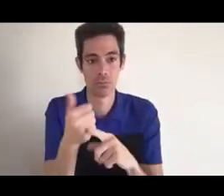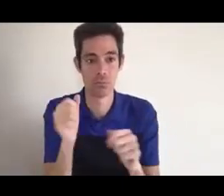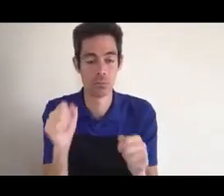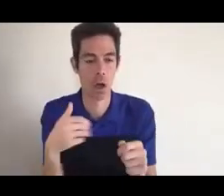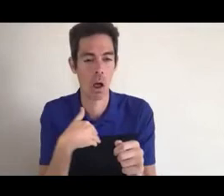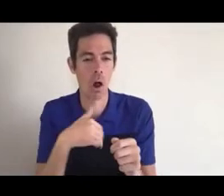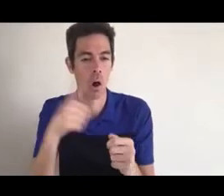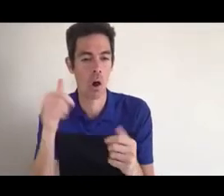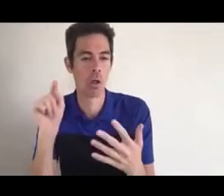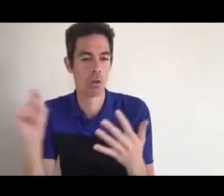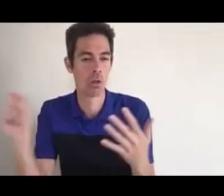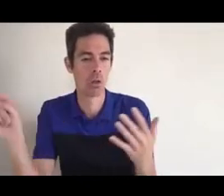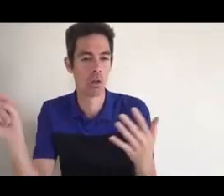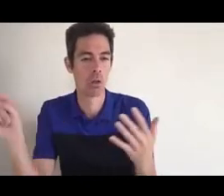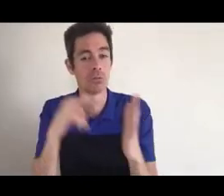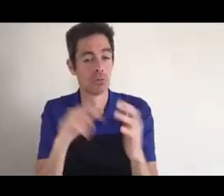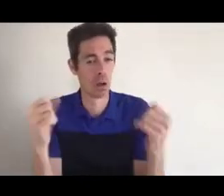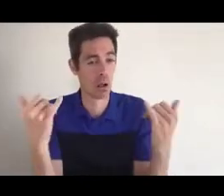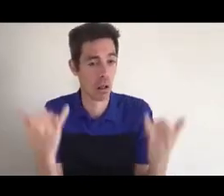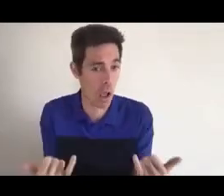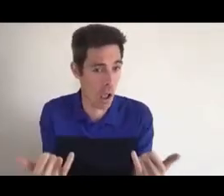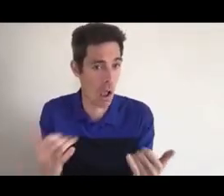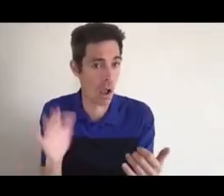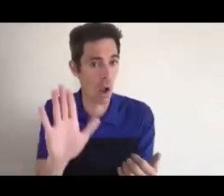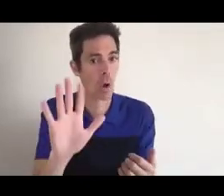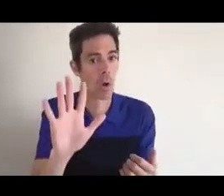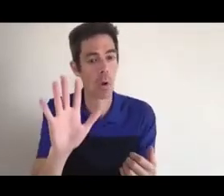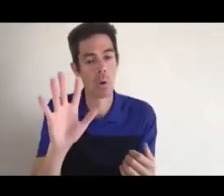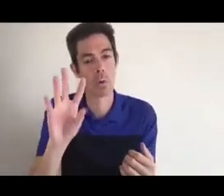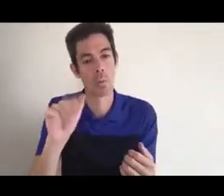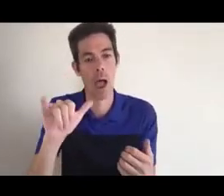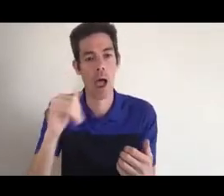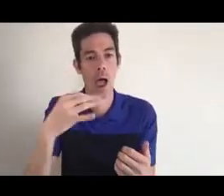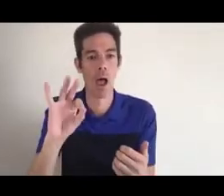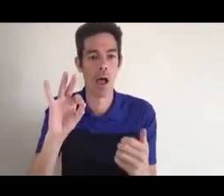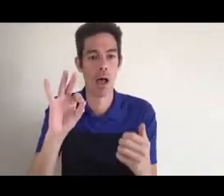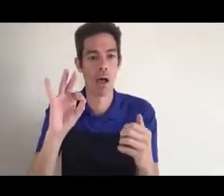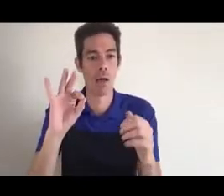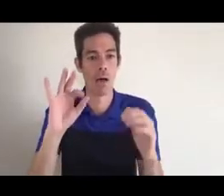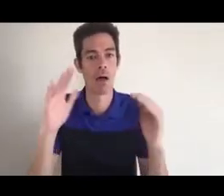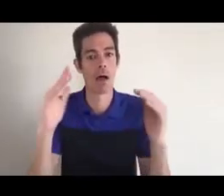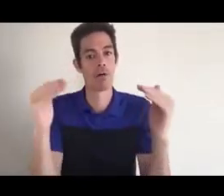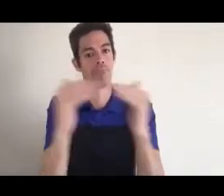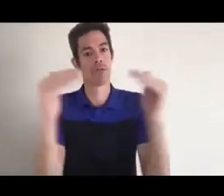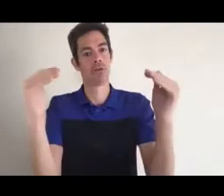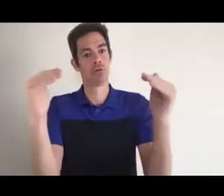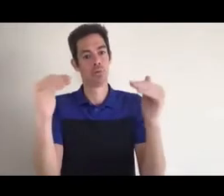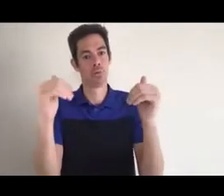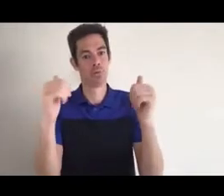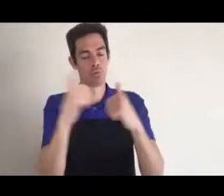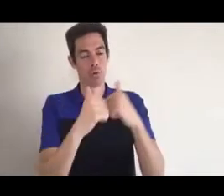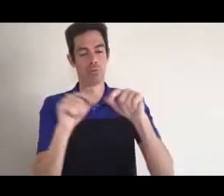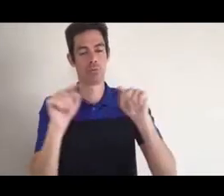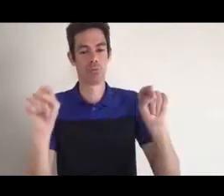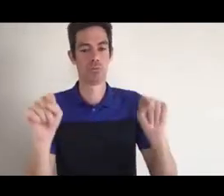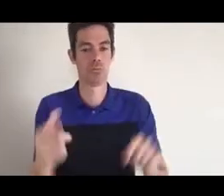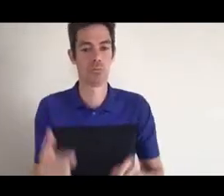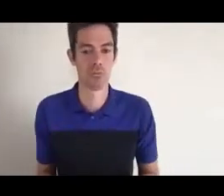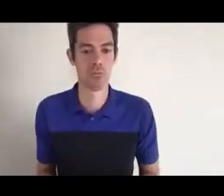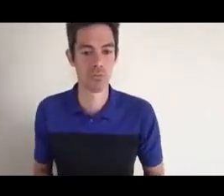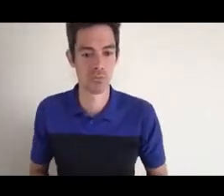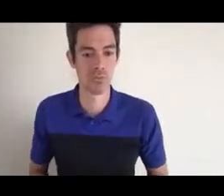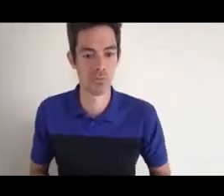limited to those three, is not limited to those three things, but you can say it as your way of